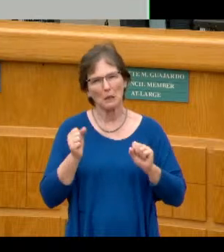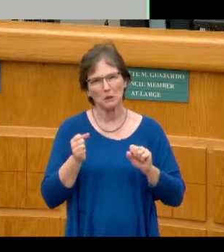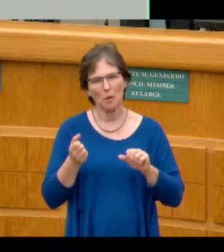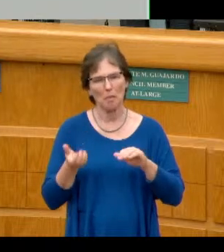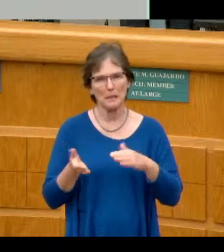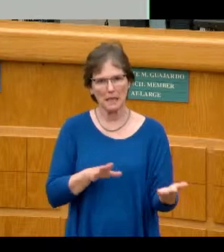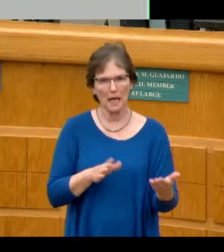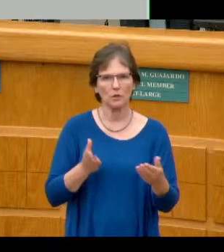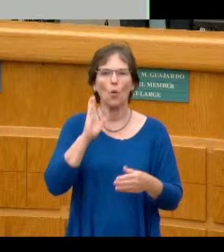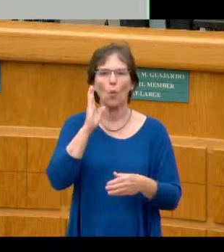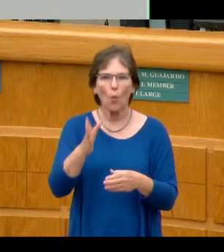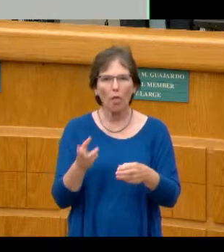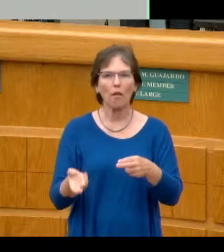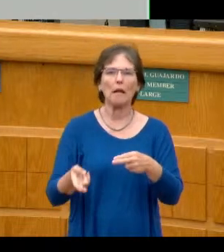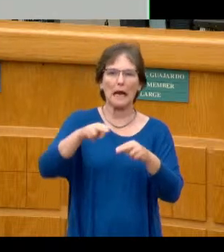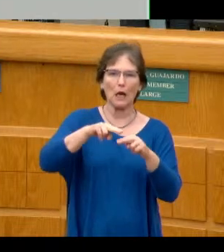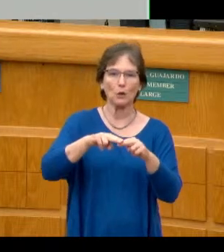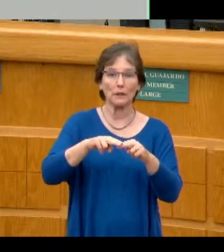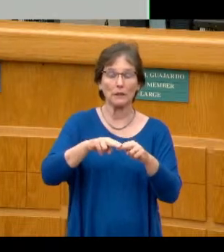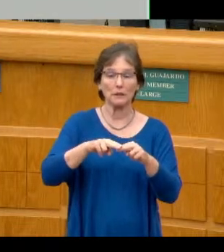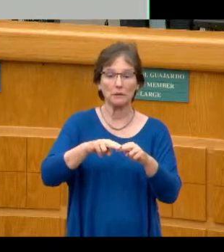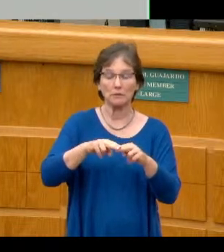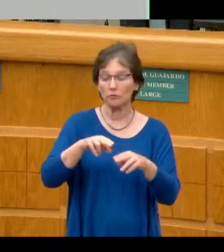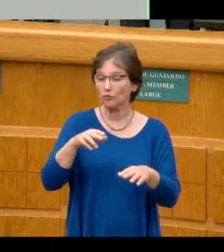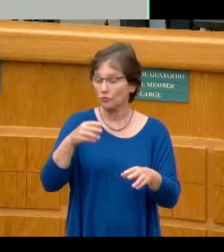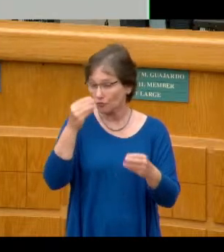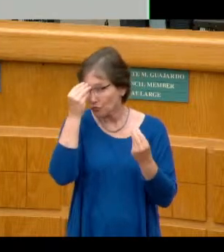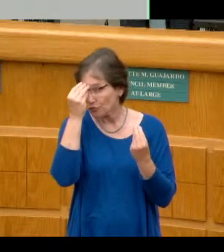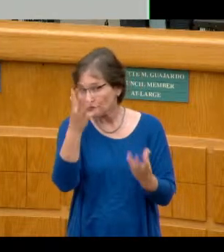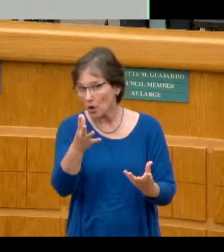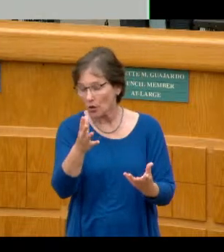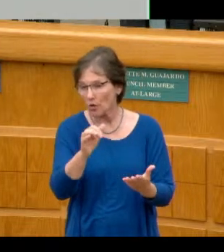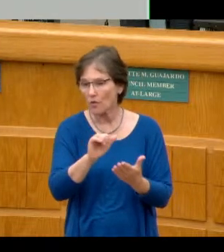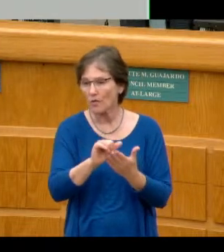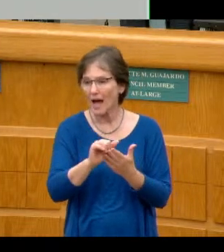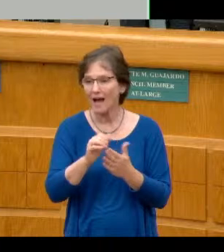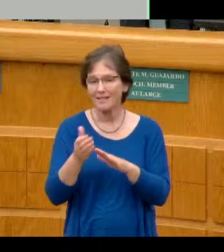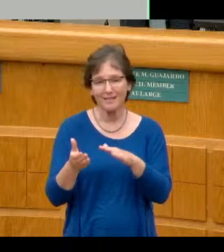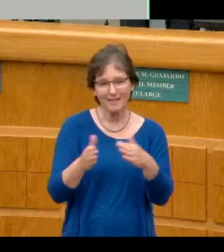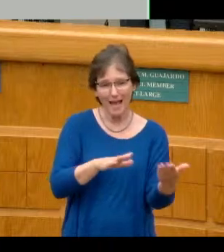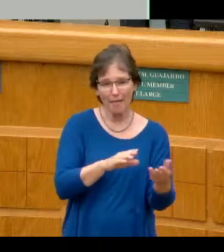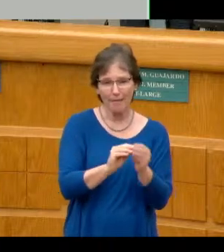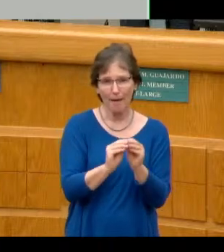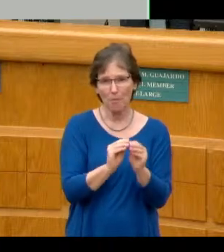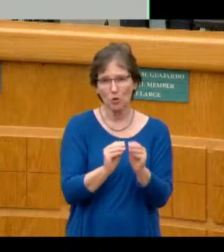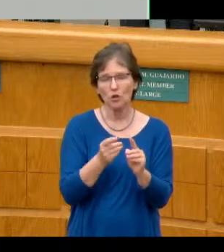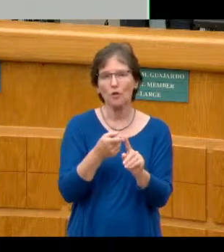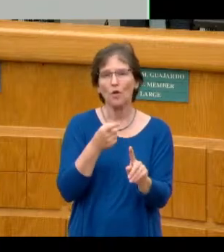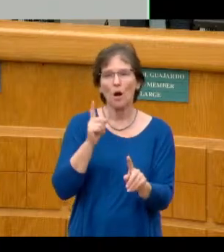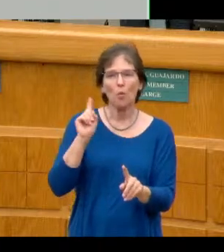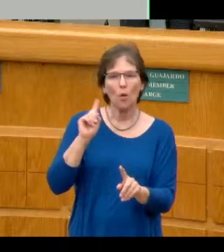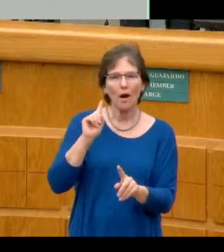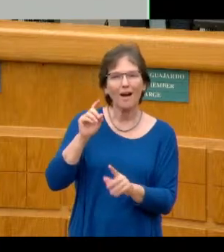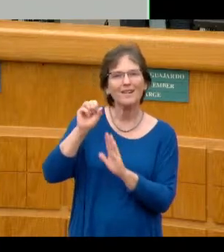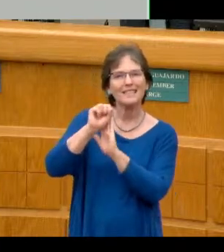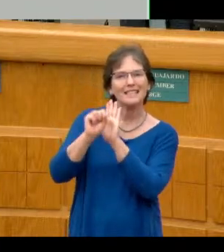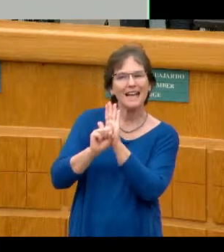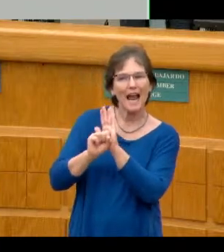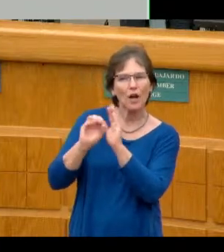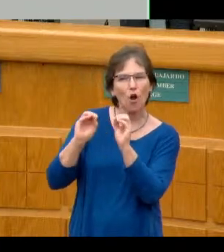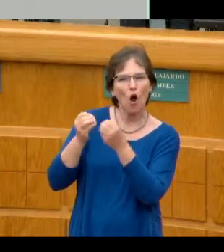see is these points are the actual number of cases. We're level now. So we're not slowing down. We're getting the same number of fatalities day after